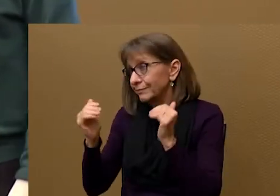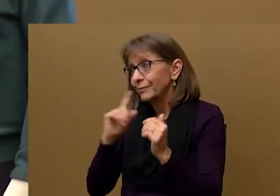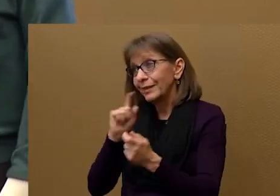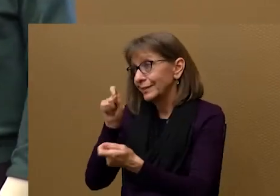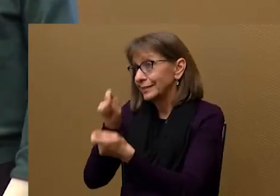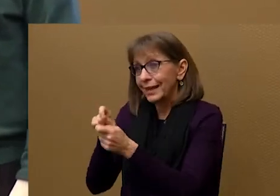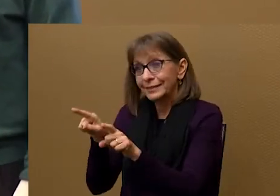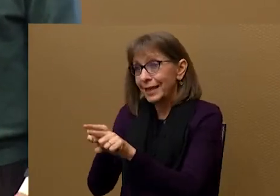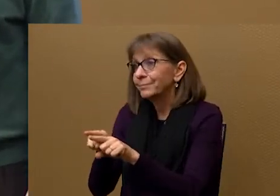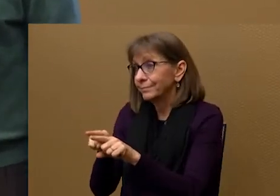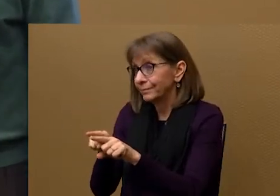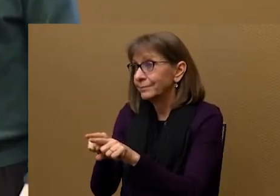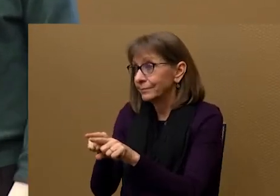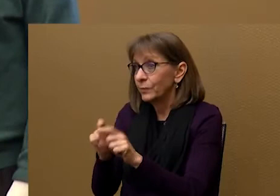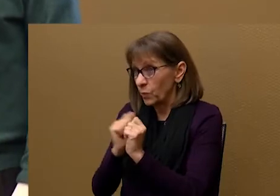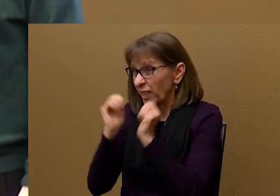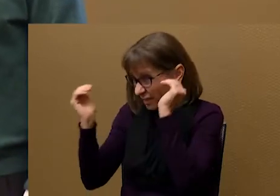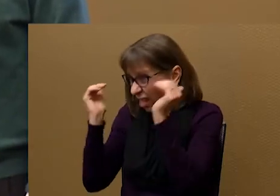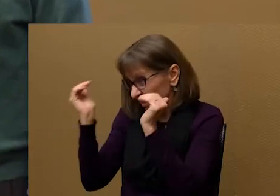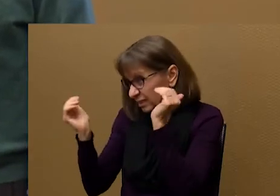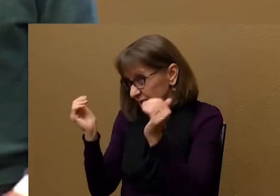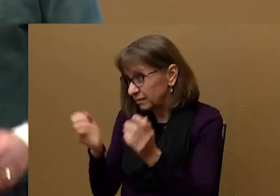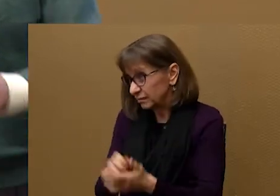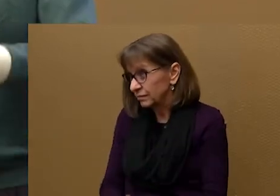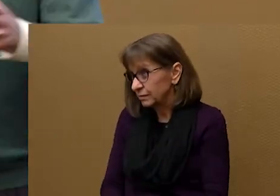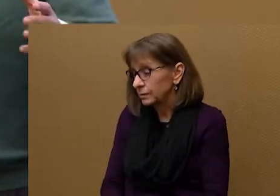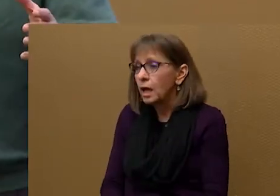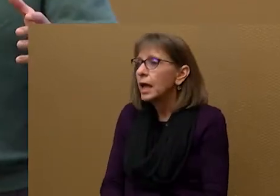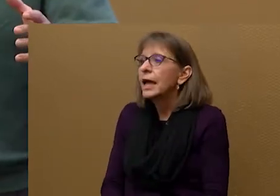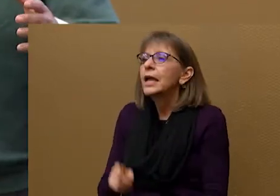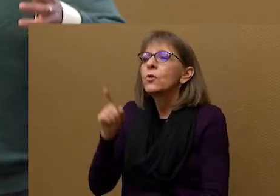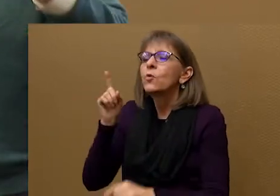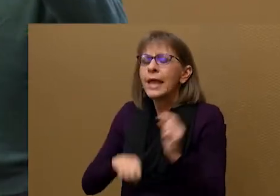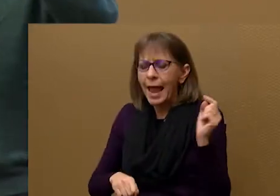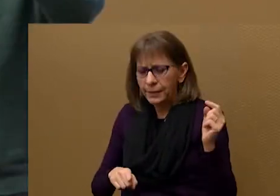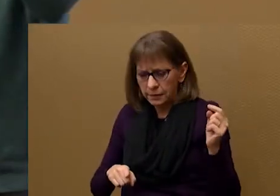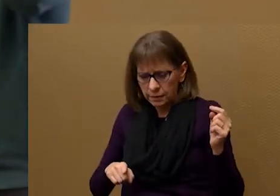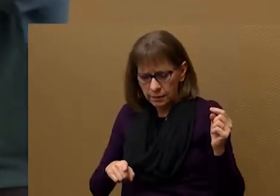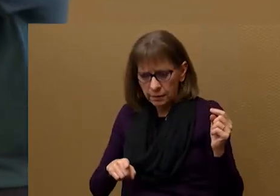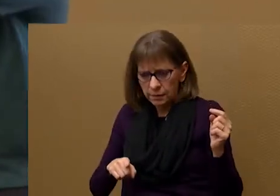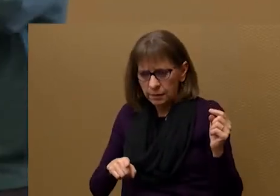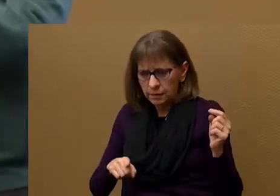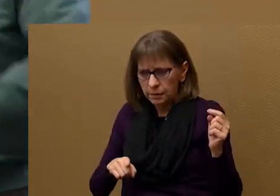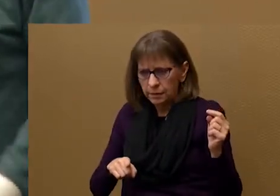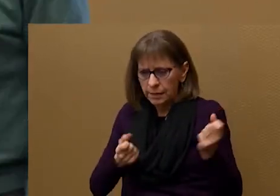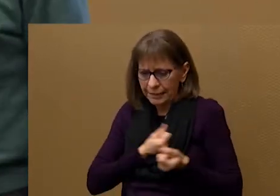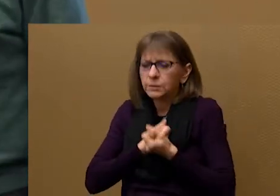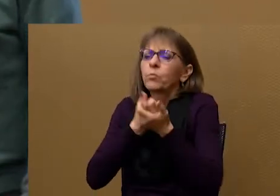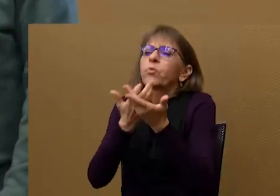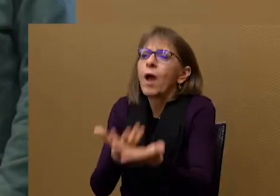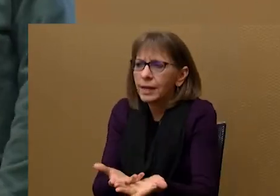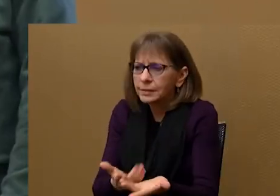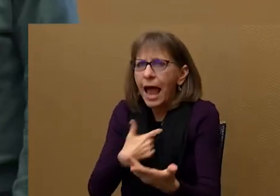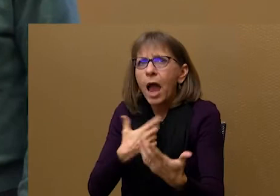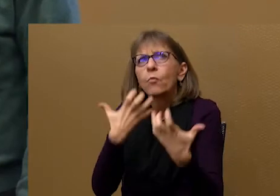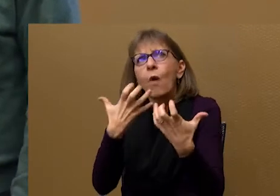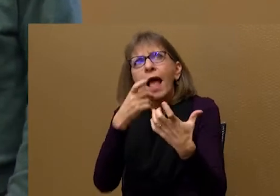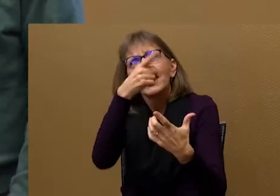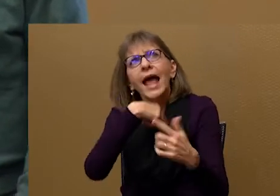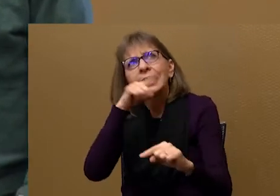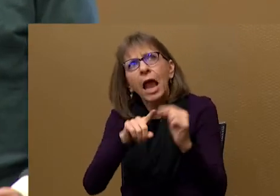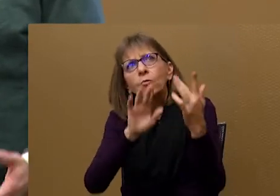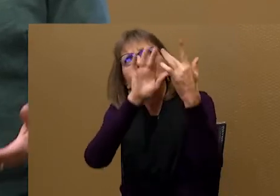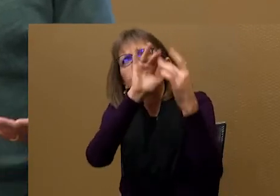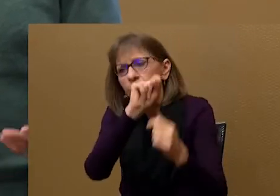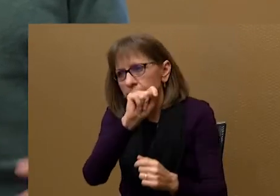that. With adults who can't articulate, I want to get the ball and I can't reach it.